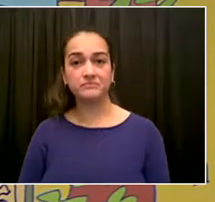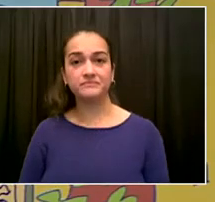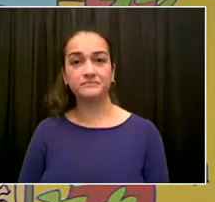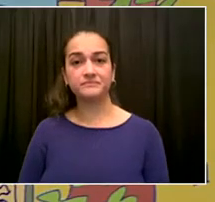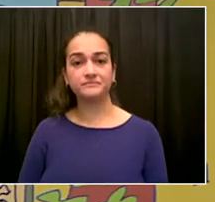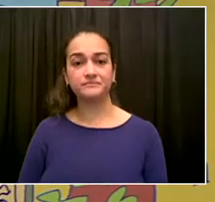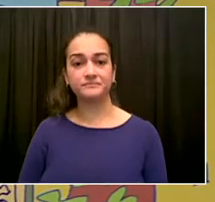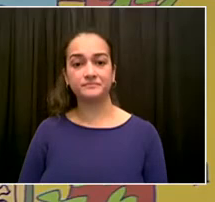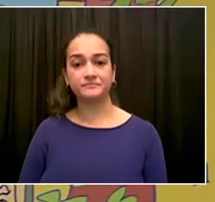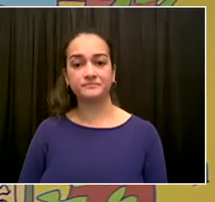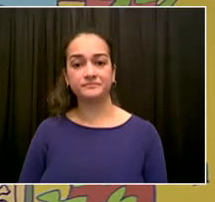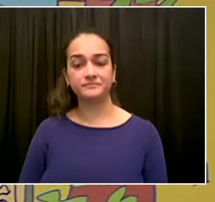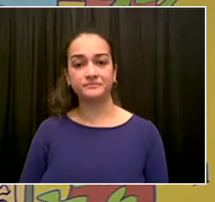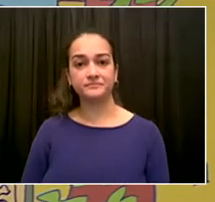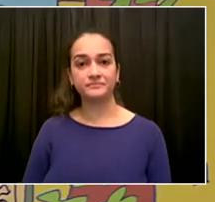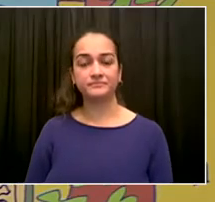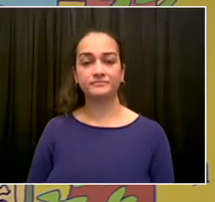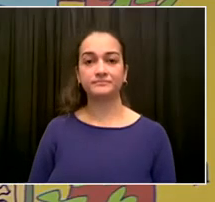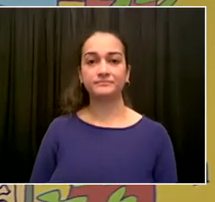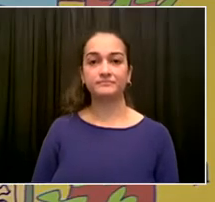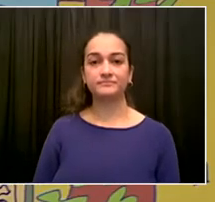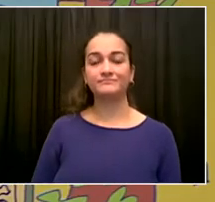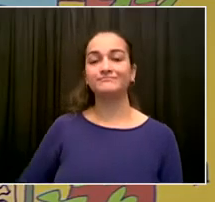Yeah, Mr. Mayor, we have